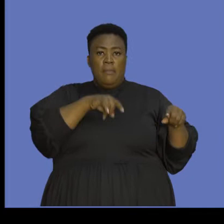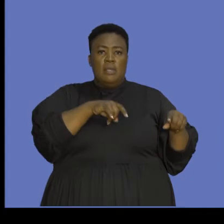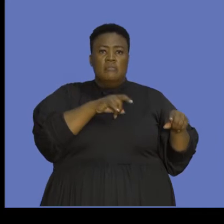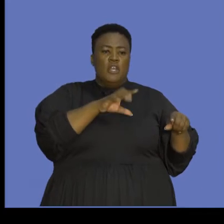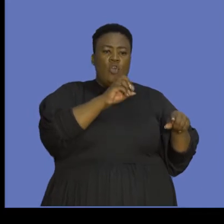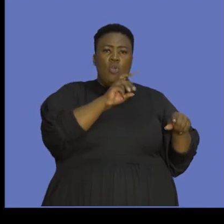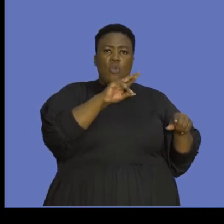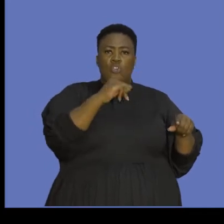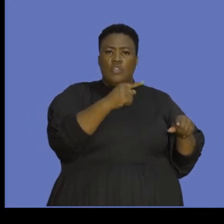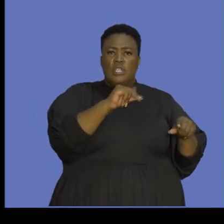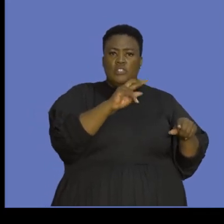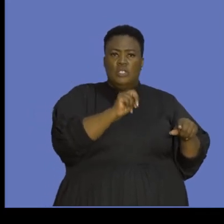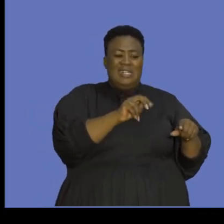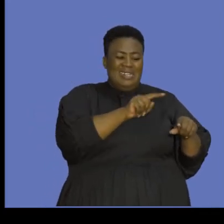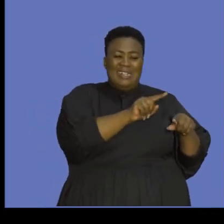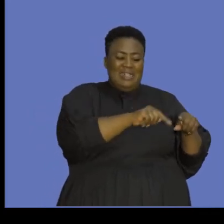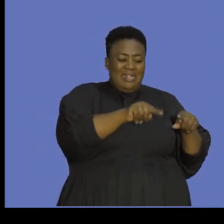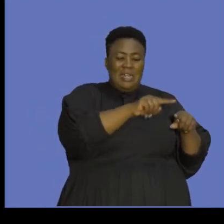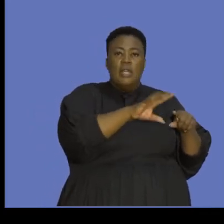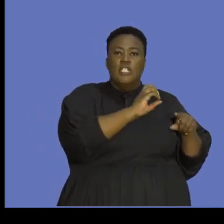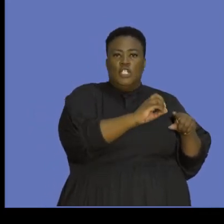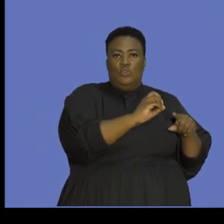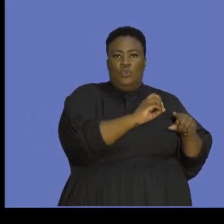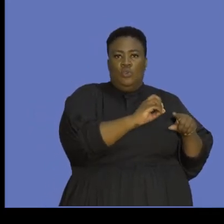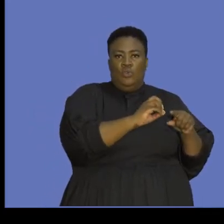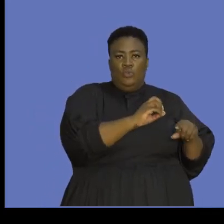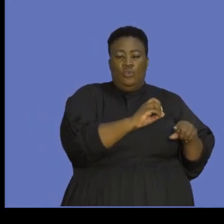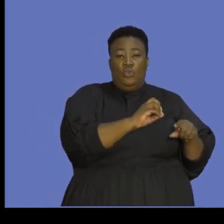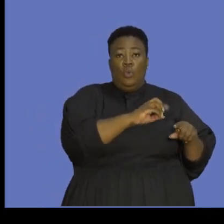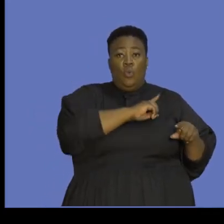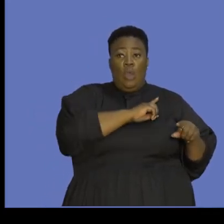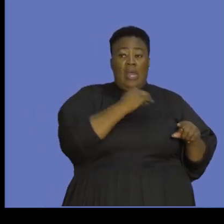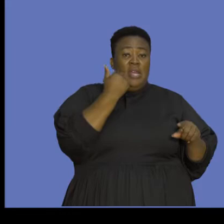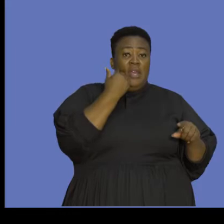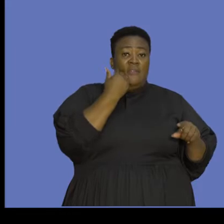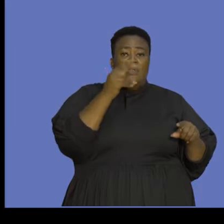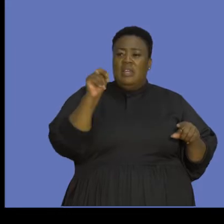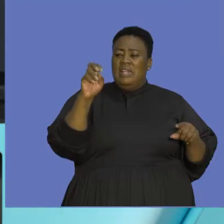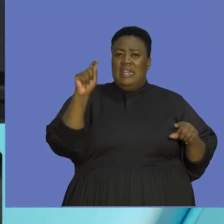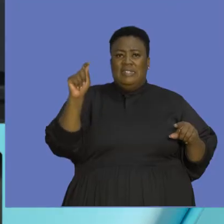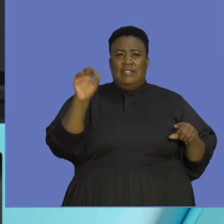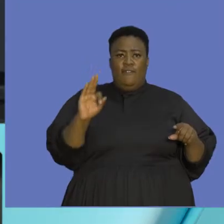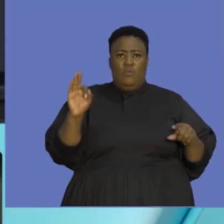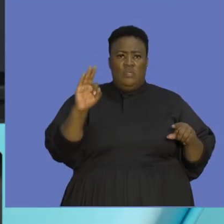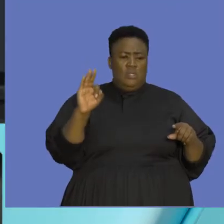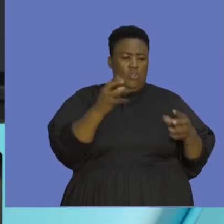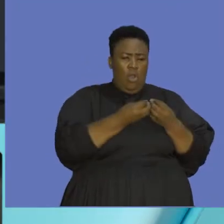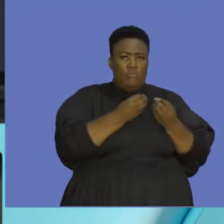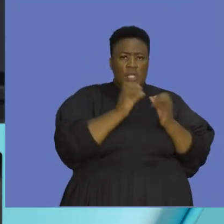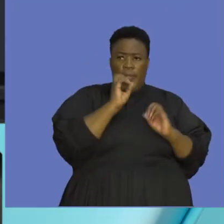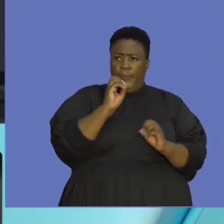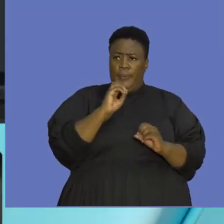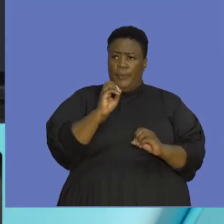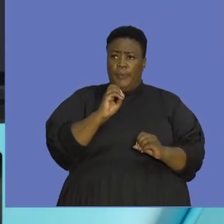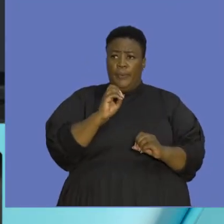origin, has to go through that 0 point, which makes sense, because if there's no net force on an